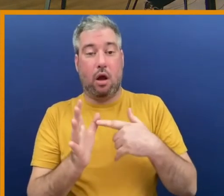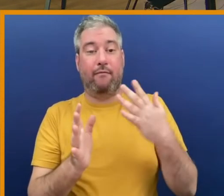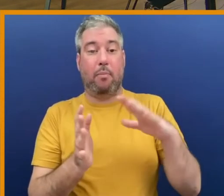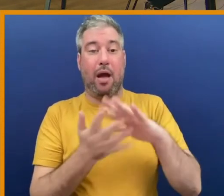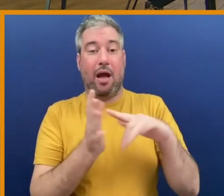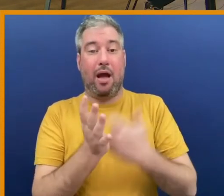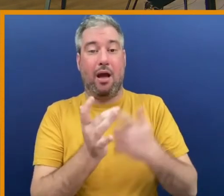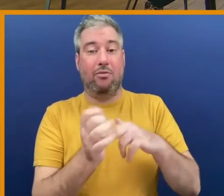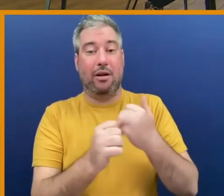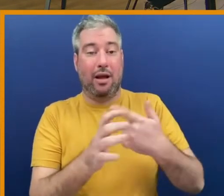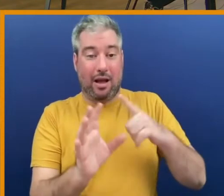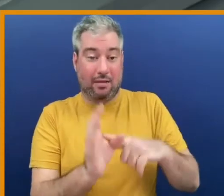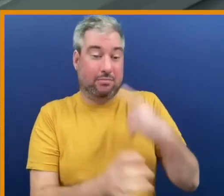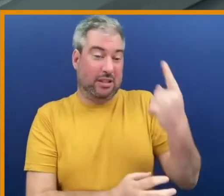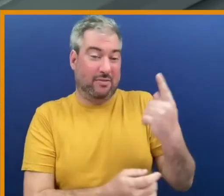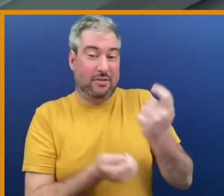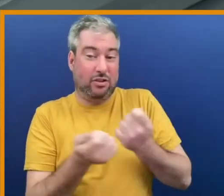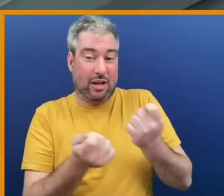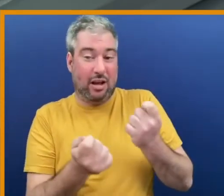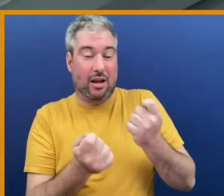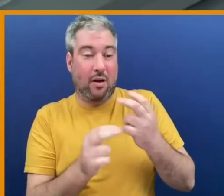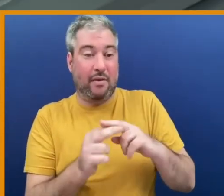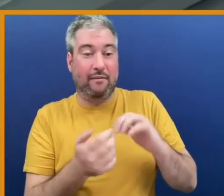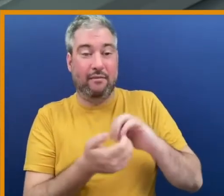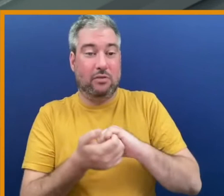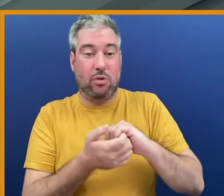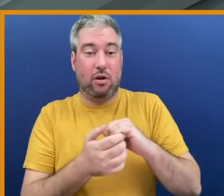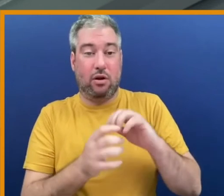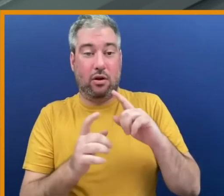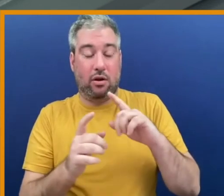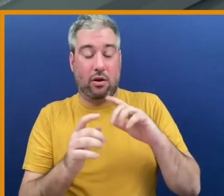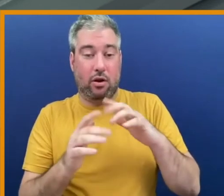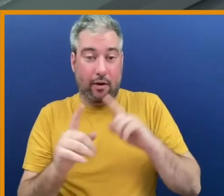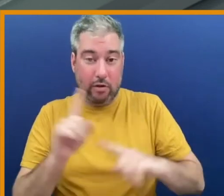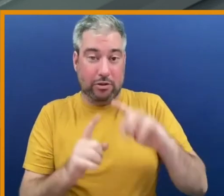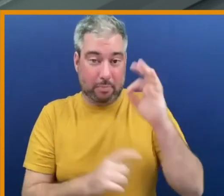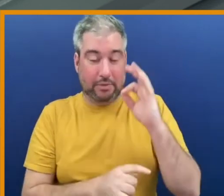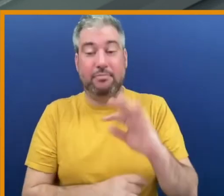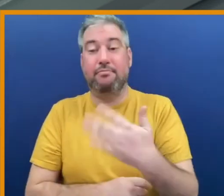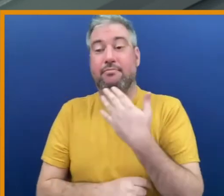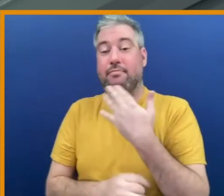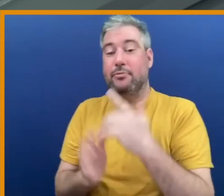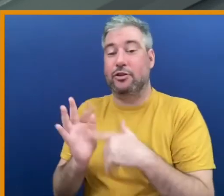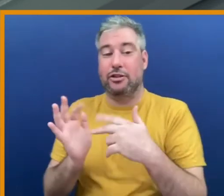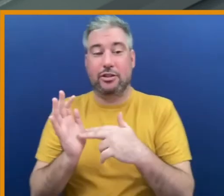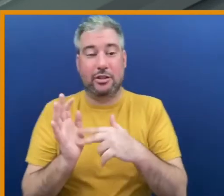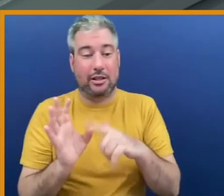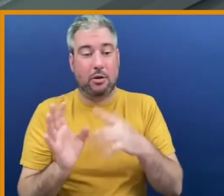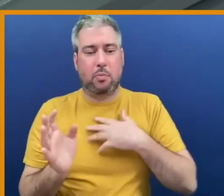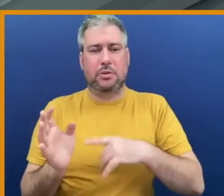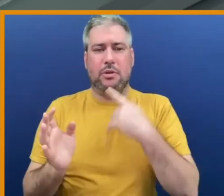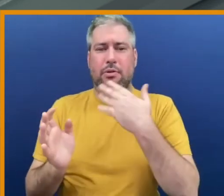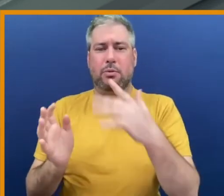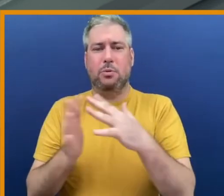Thank you very much, Jenny. And I'd also like to thank Wendy and Alistair for the motion and the excellent